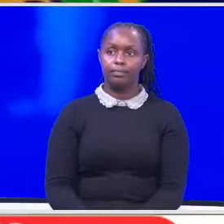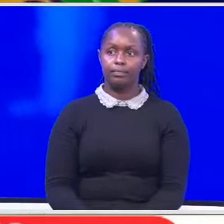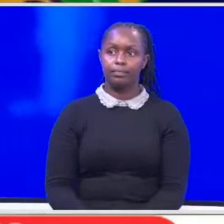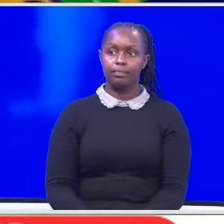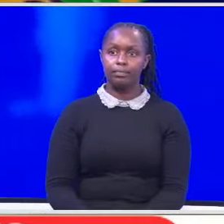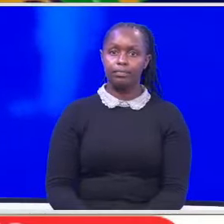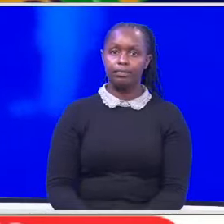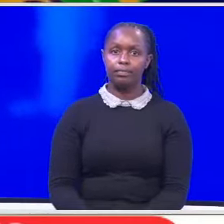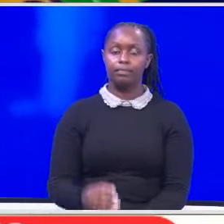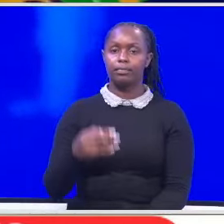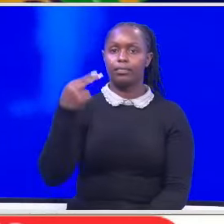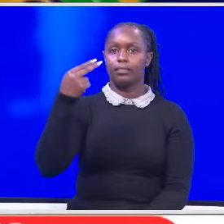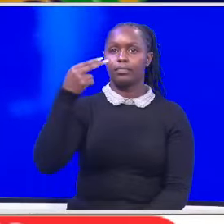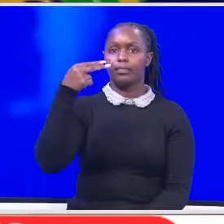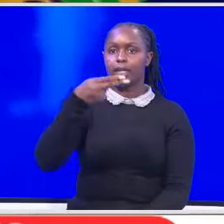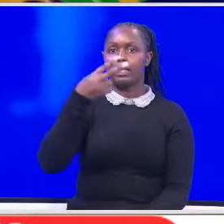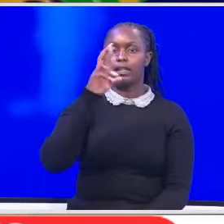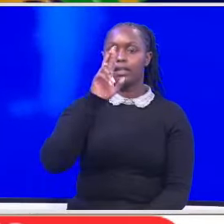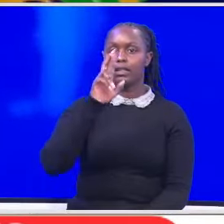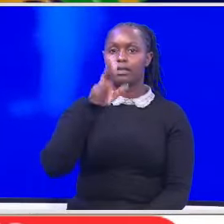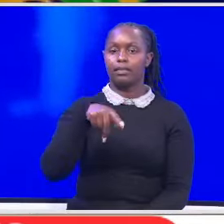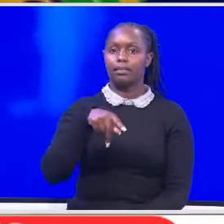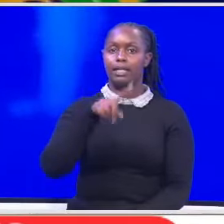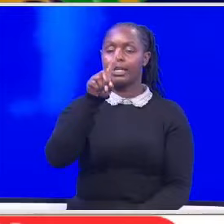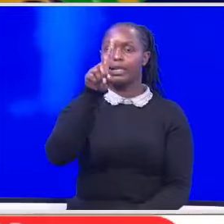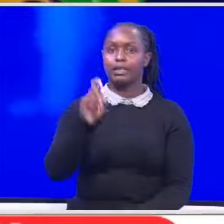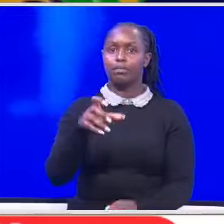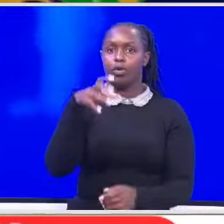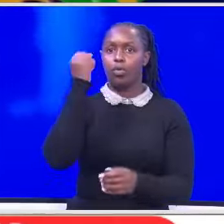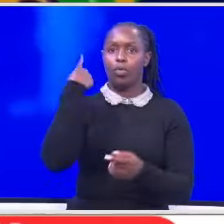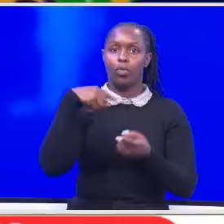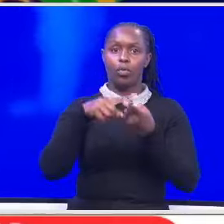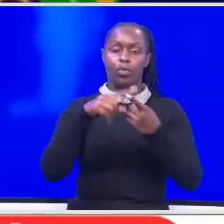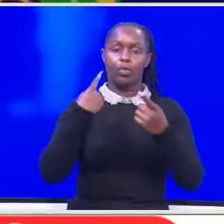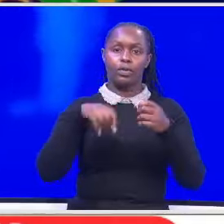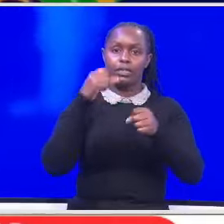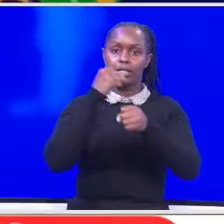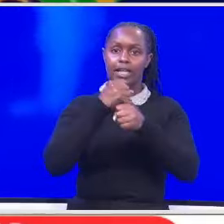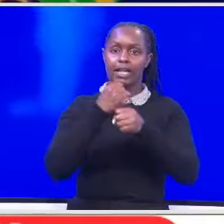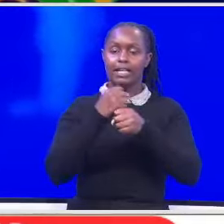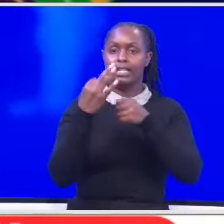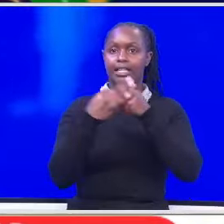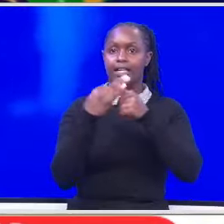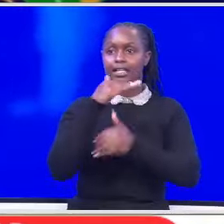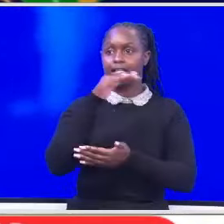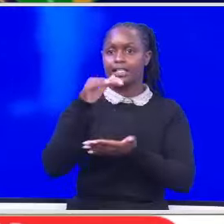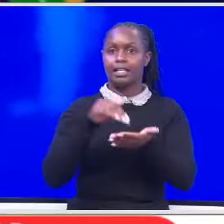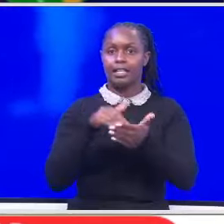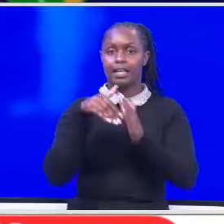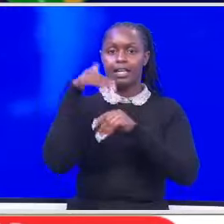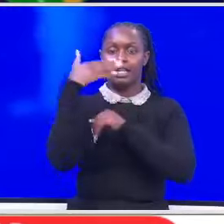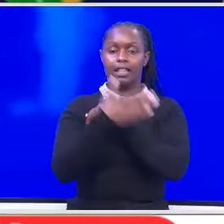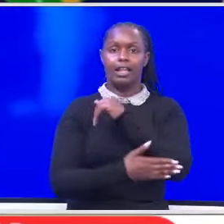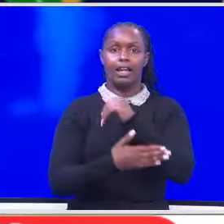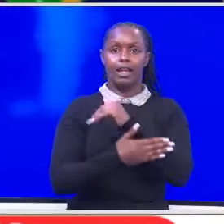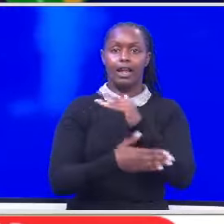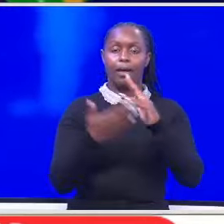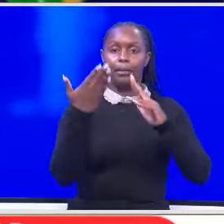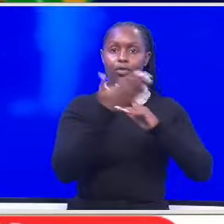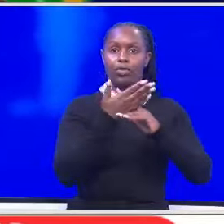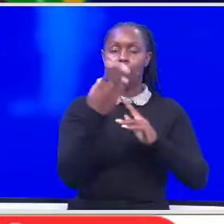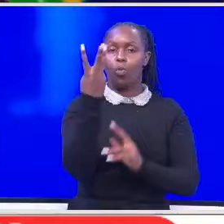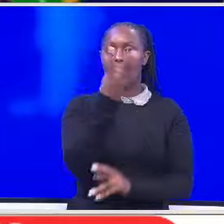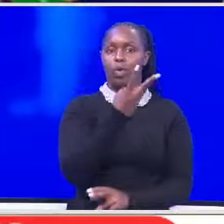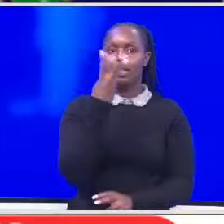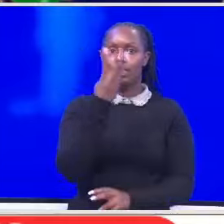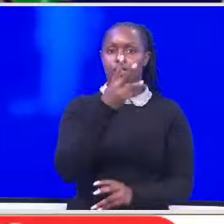HRP examinations series were administered in 8 centres across the country between Wednesday 22nd